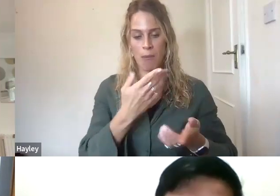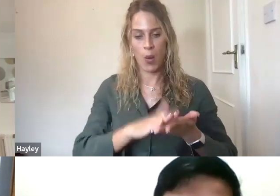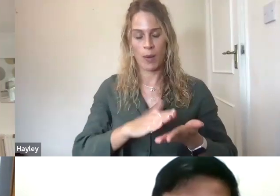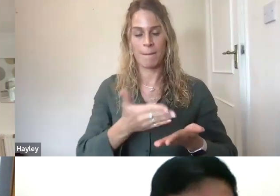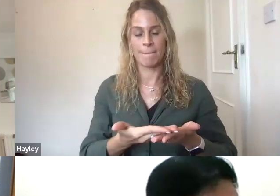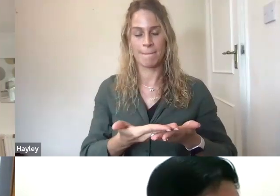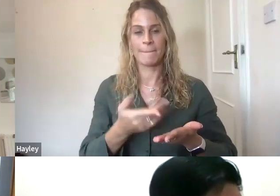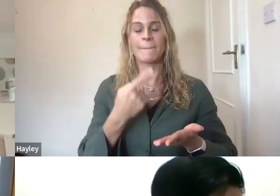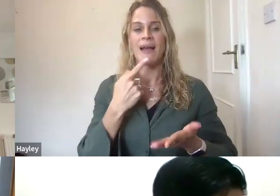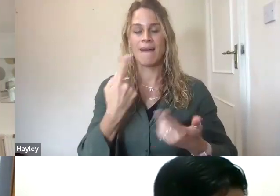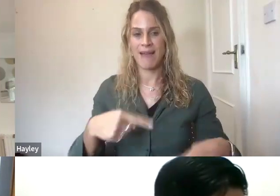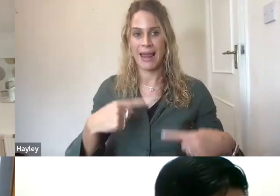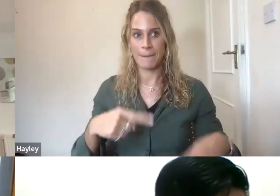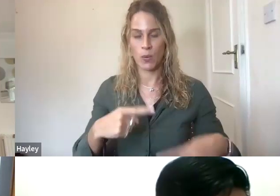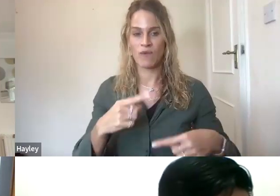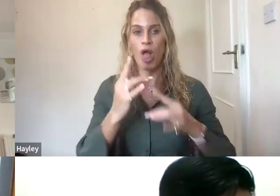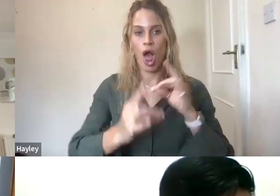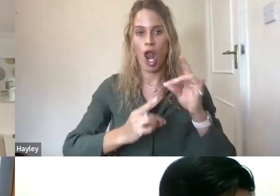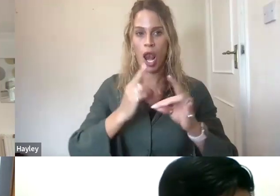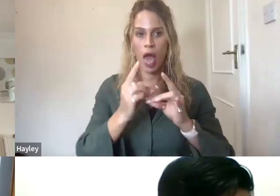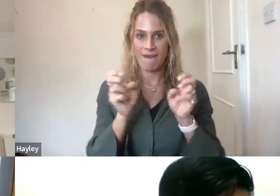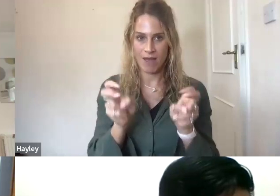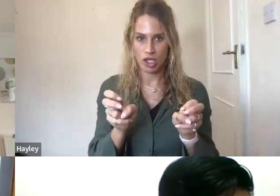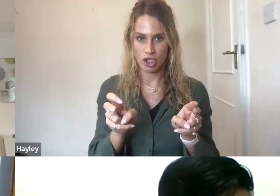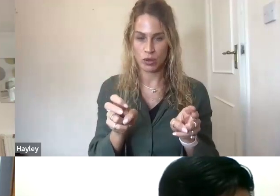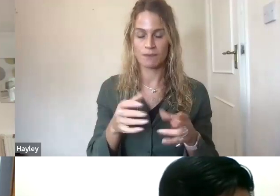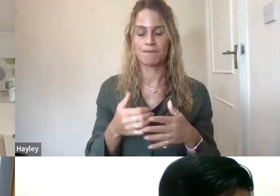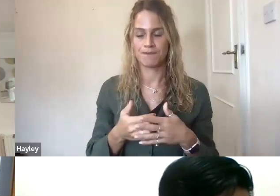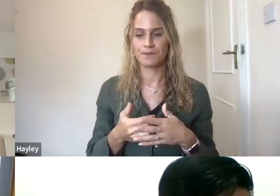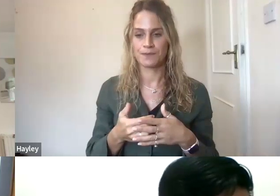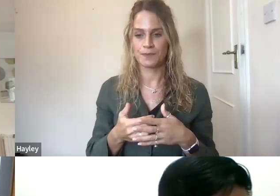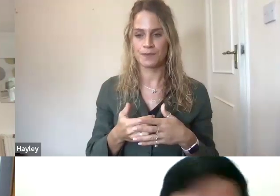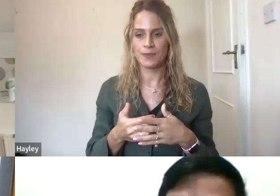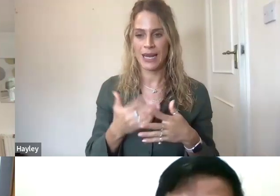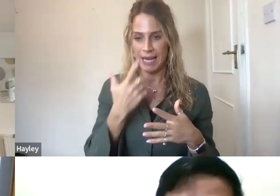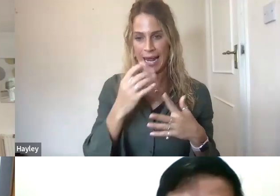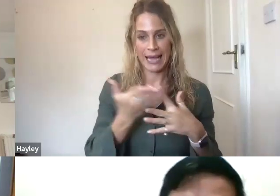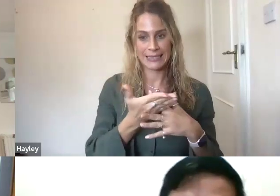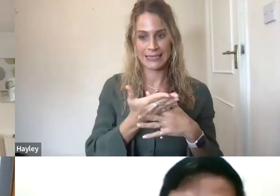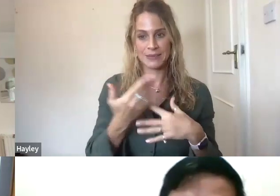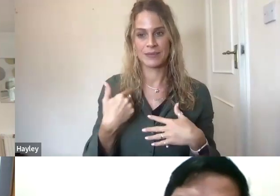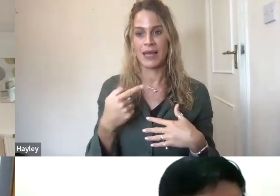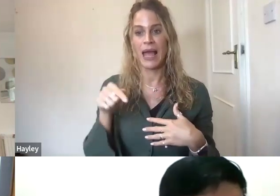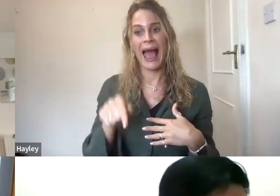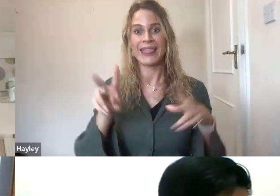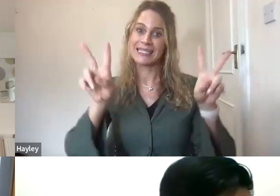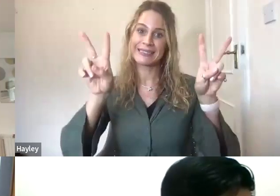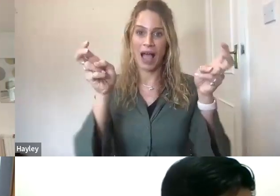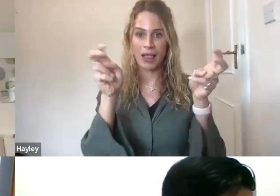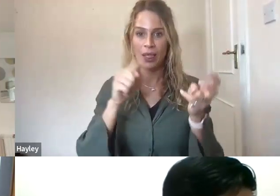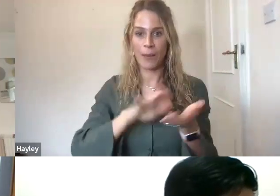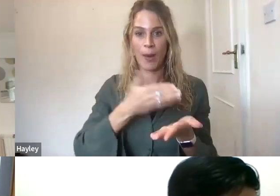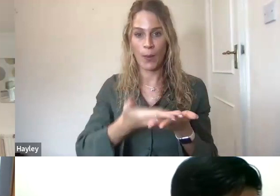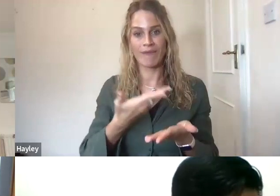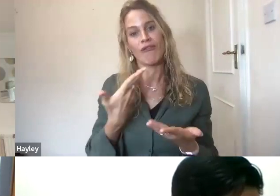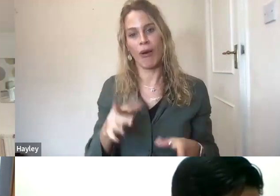the limited access. And I actually learned much later that this is actually where the title of the issue came from.